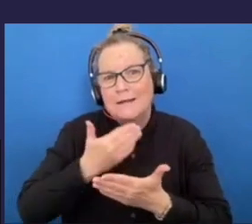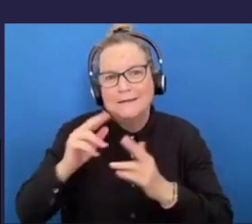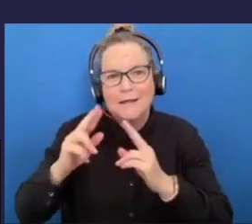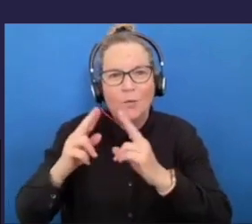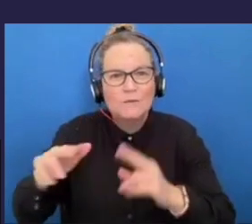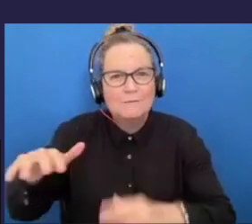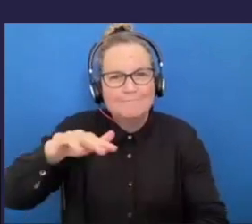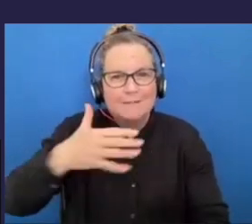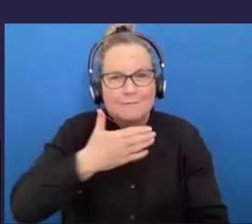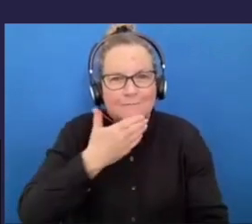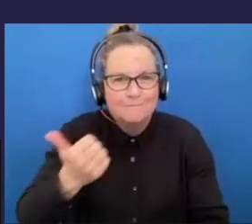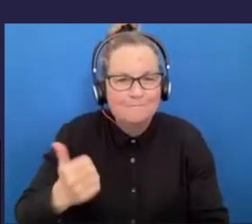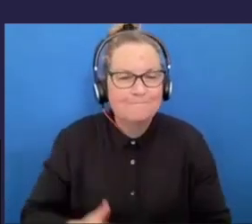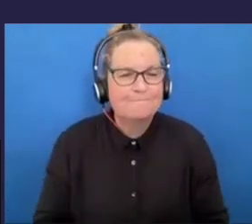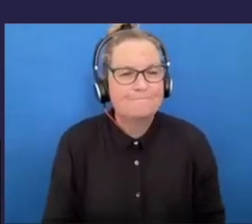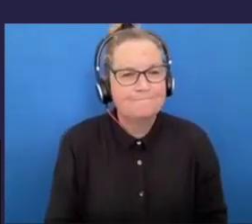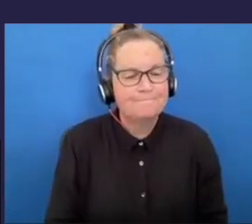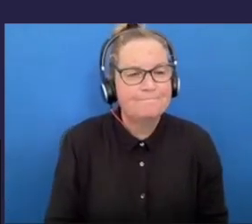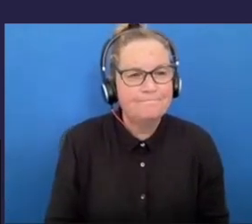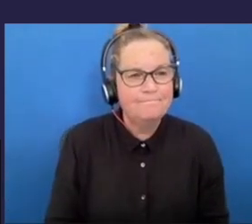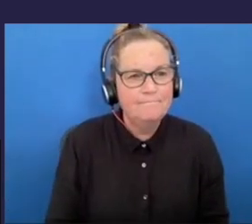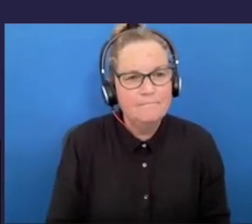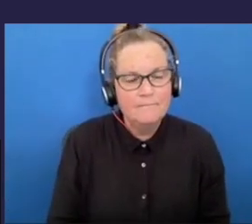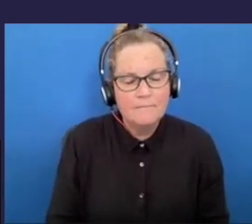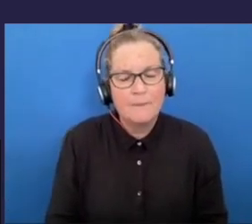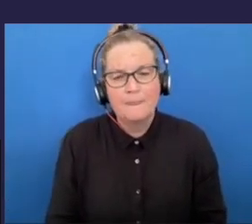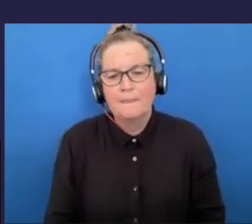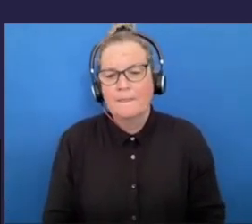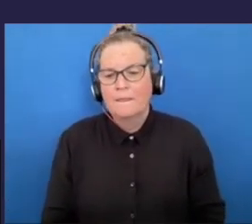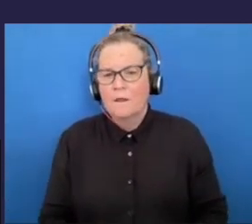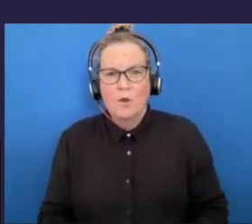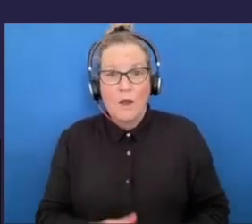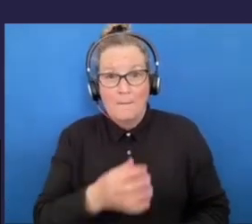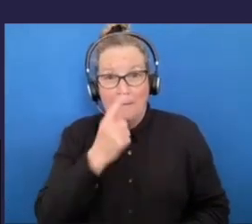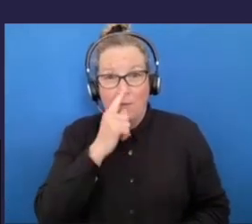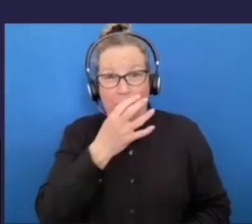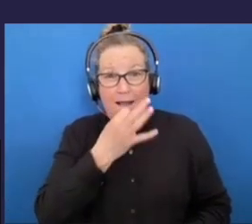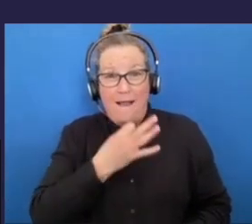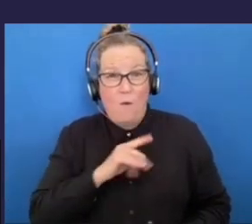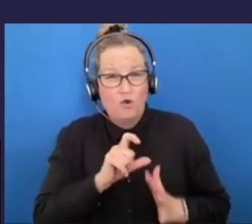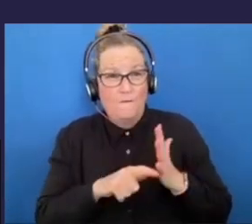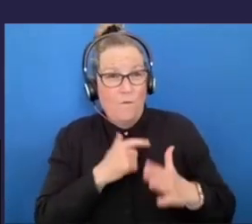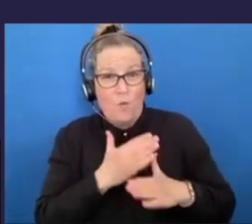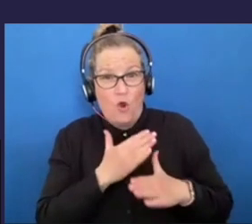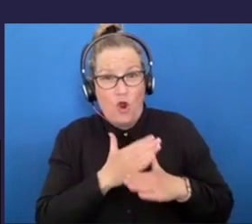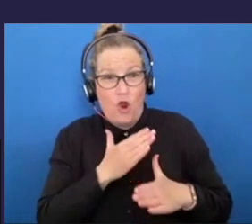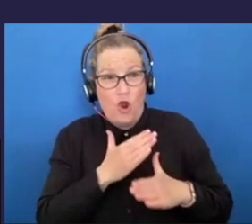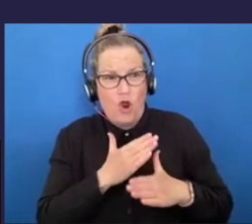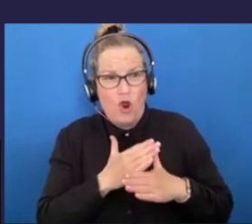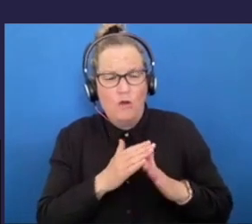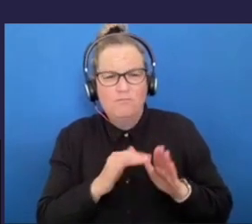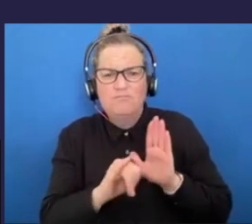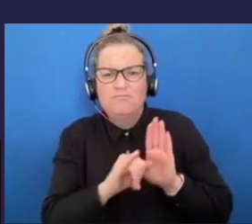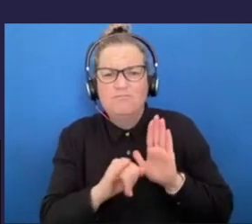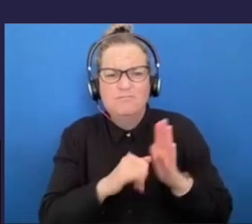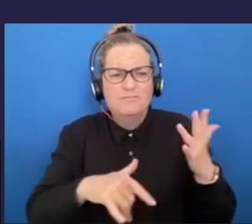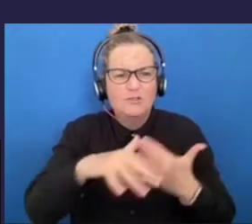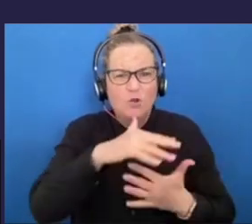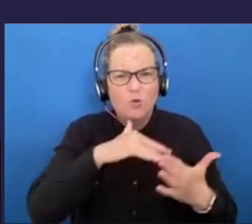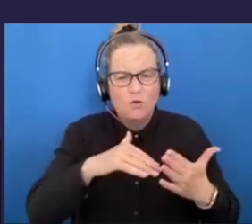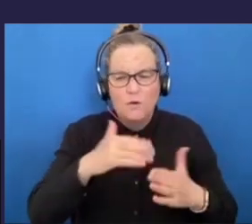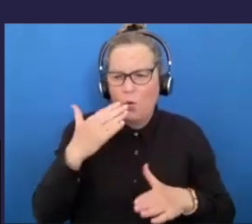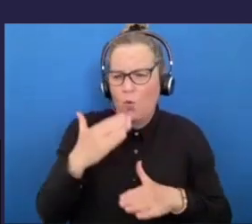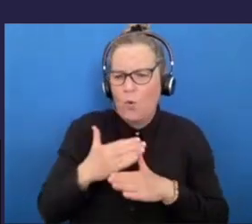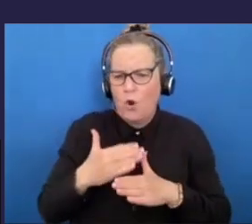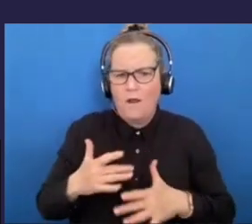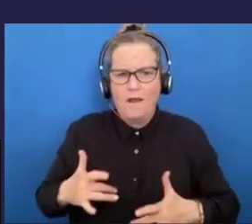identity. People connect what you do for work as part of who you are. Status. Having a job brings a certain sense of worth in the